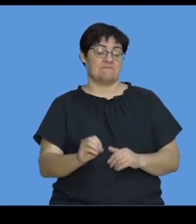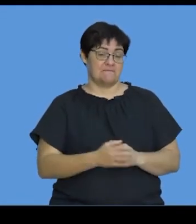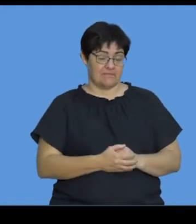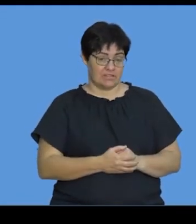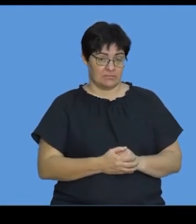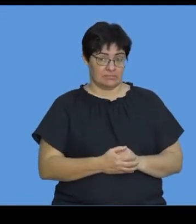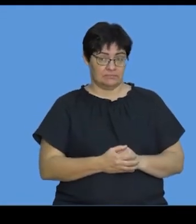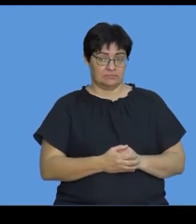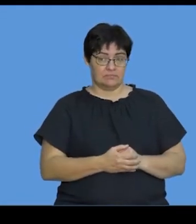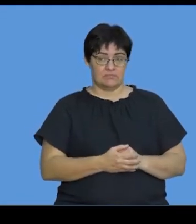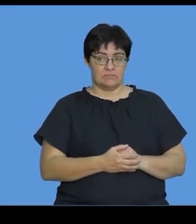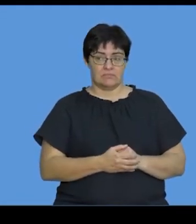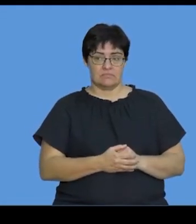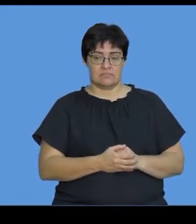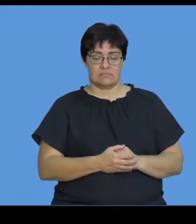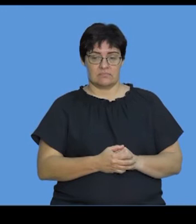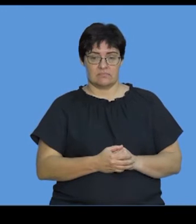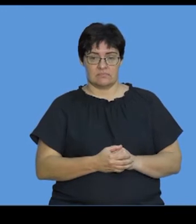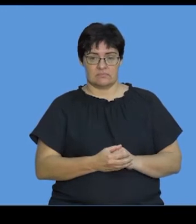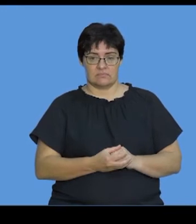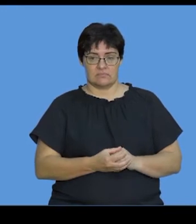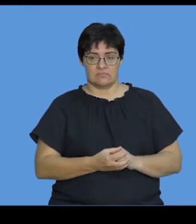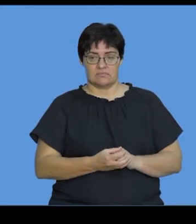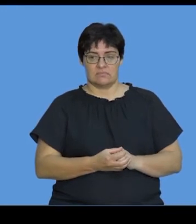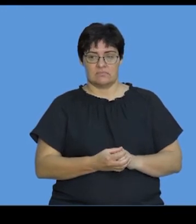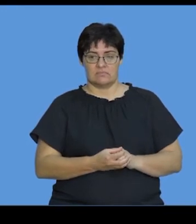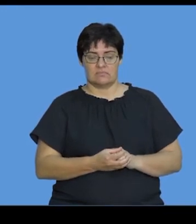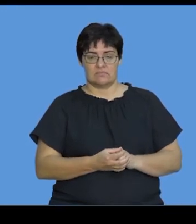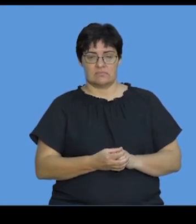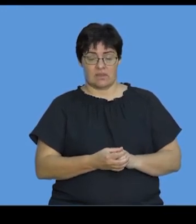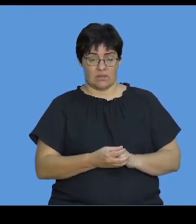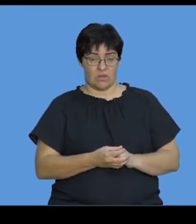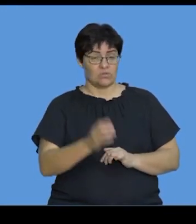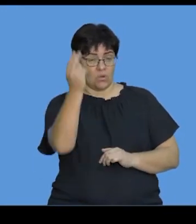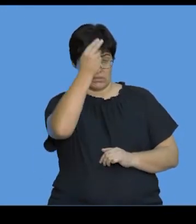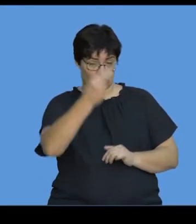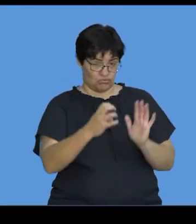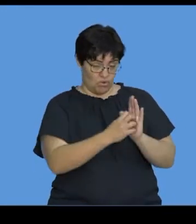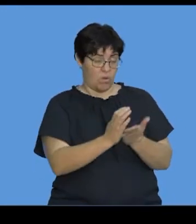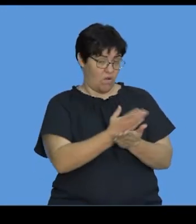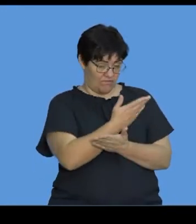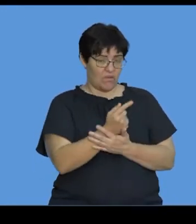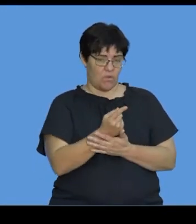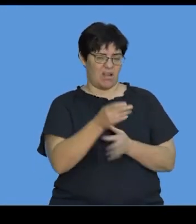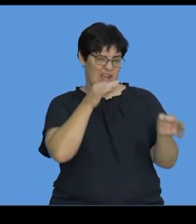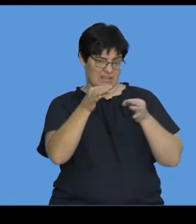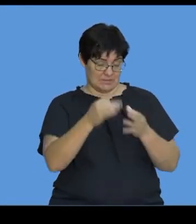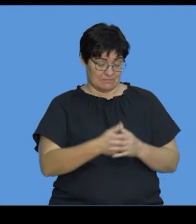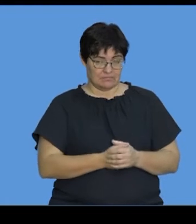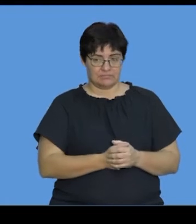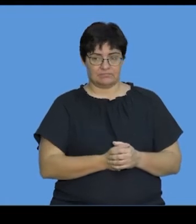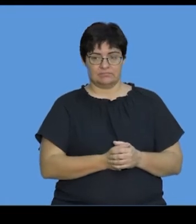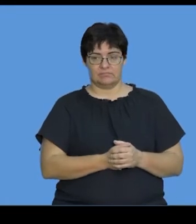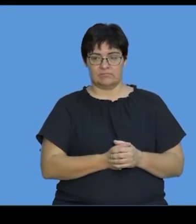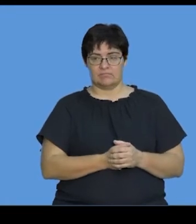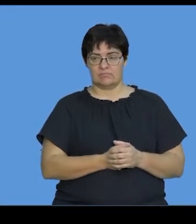right? I didn't give myself enough space. So I'm going to take away my diagram, okay,